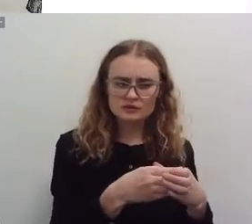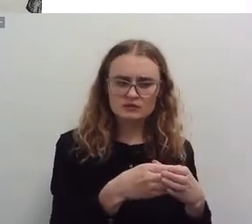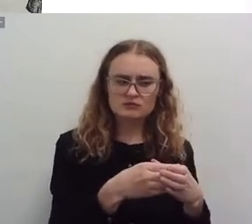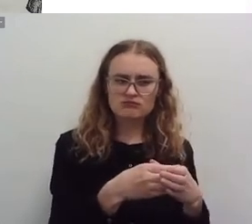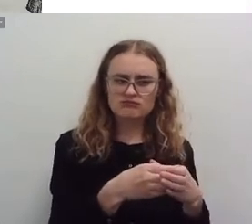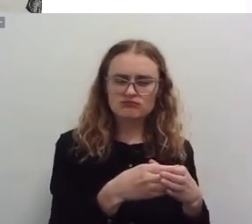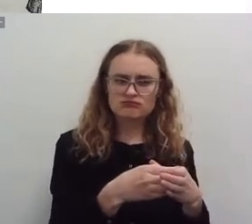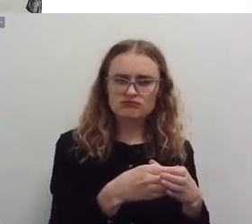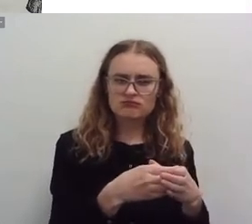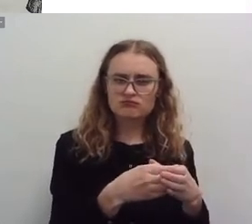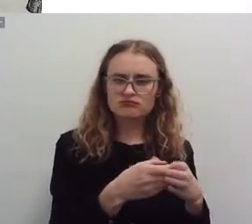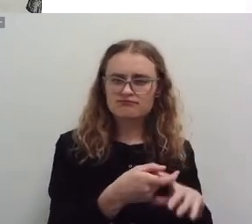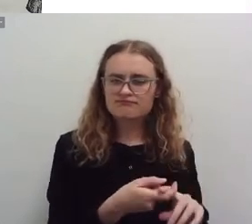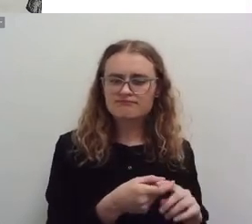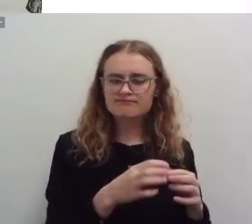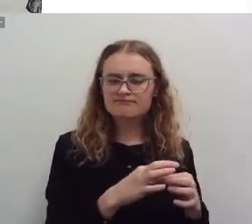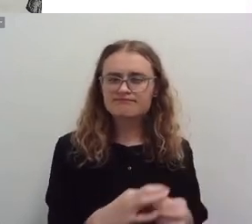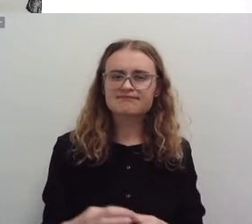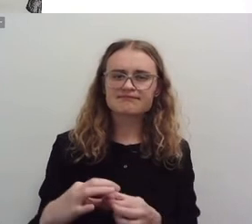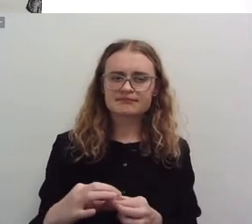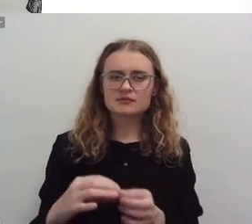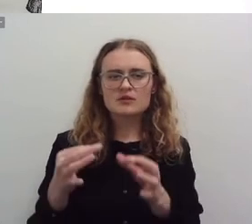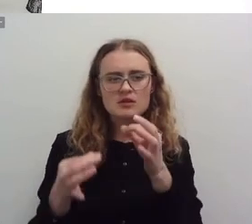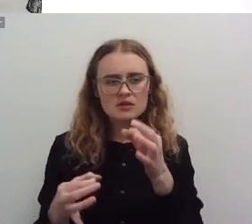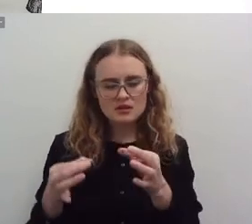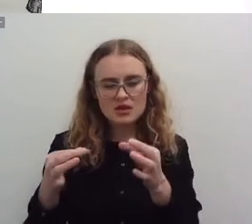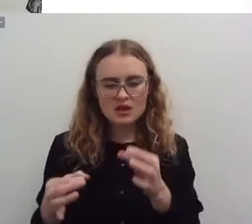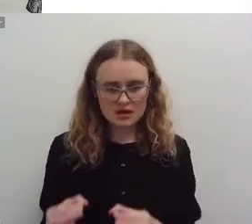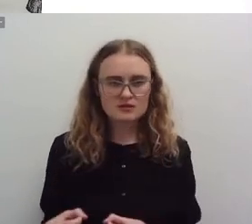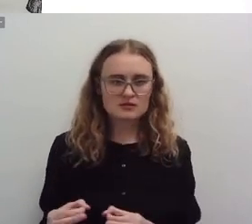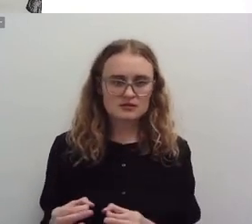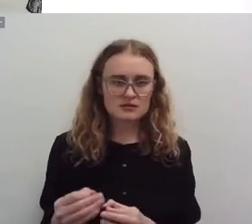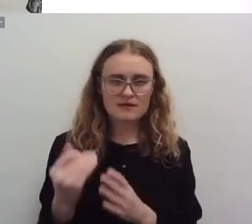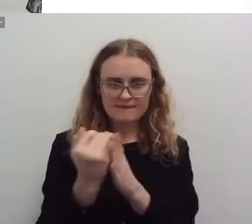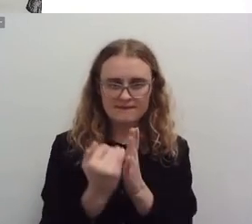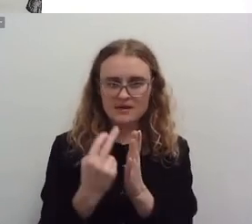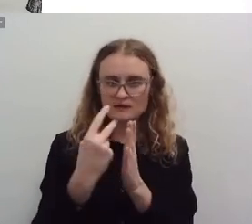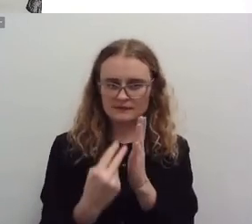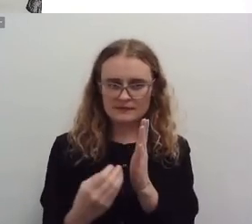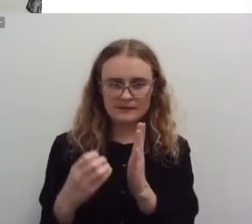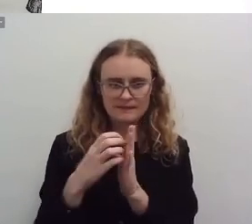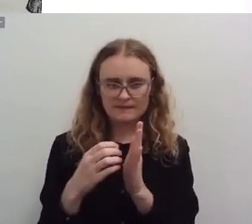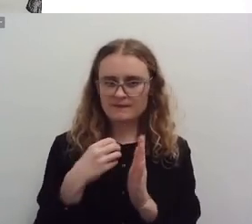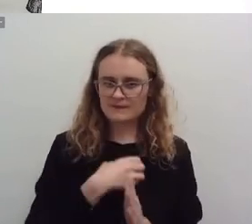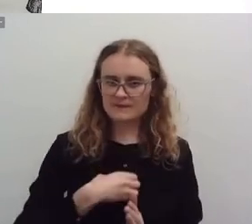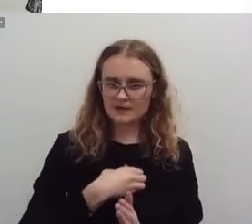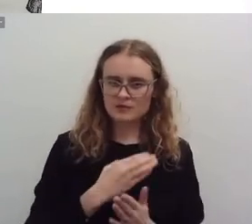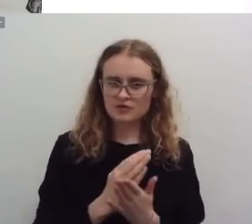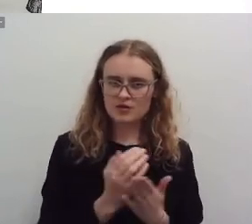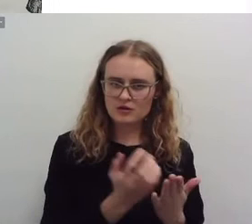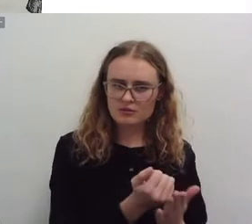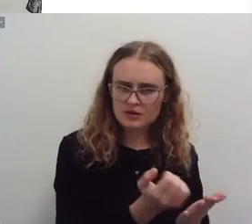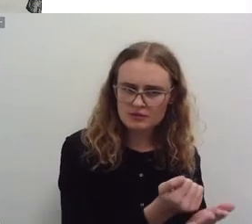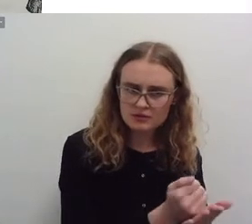social worker was realized in the reform of Child Welfare Act, which introduced a new